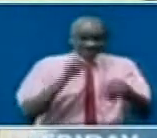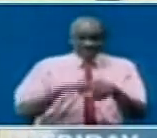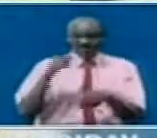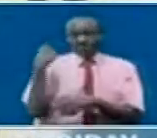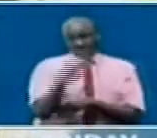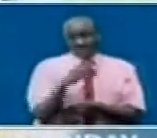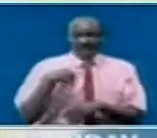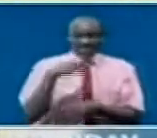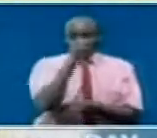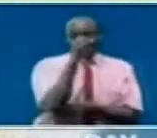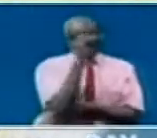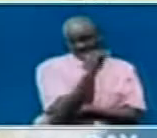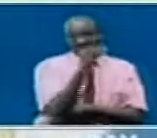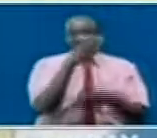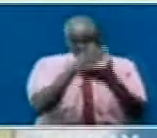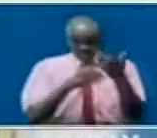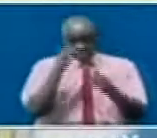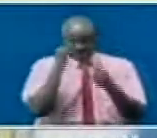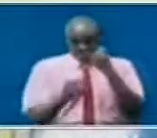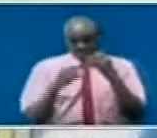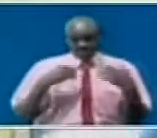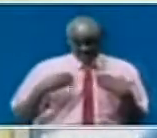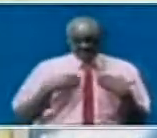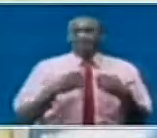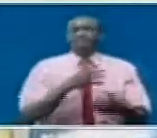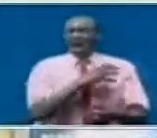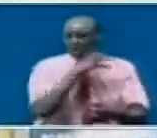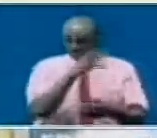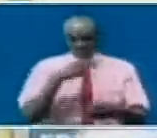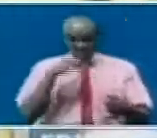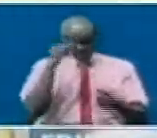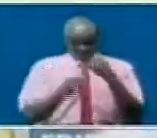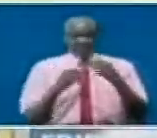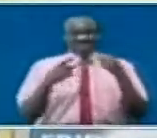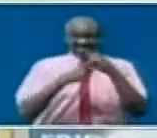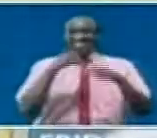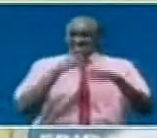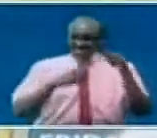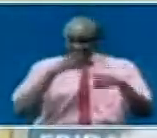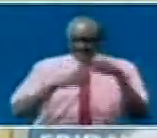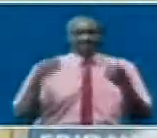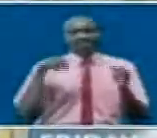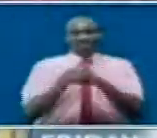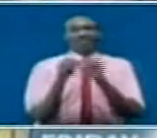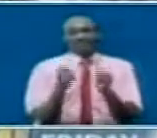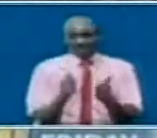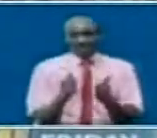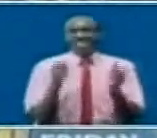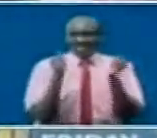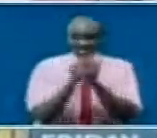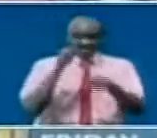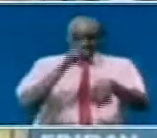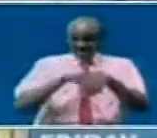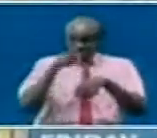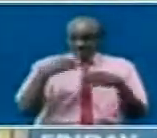High 5-0 in the semi-finals to make a powerful comeback to the finals after a six-year hiatus. The 10 times national kings will